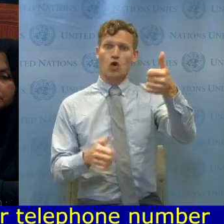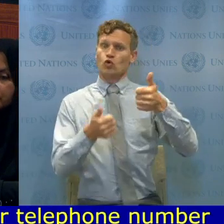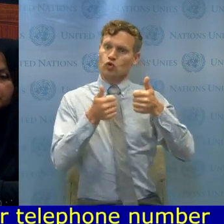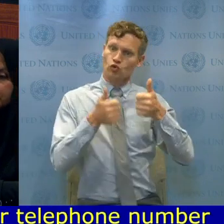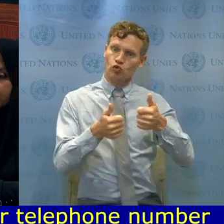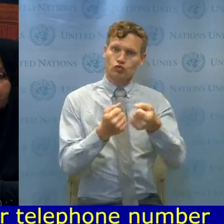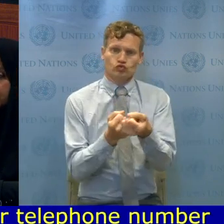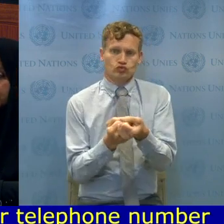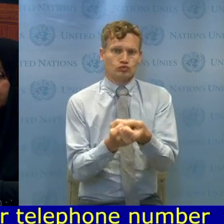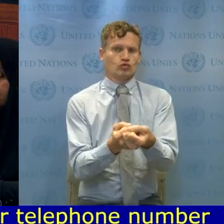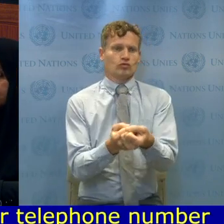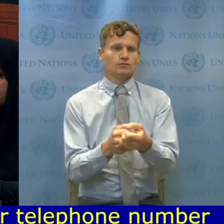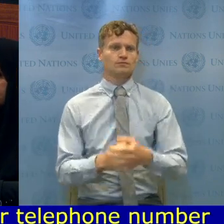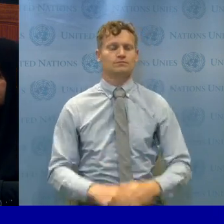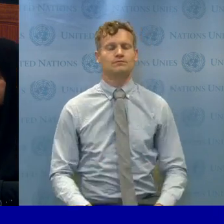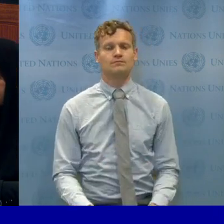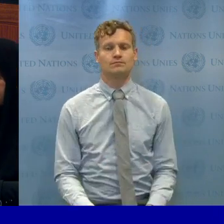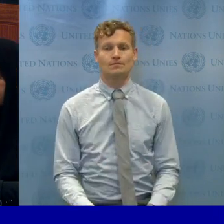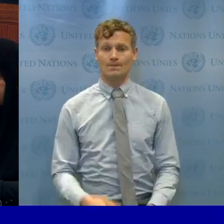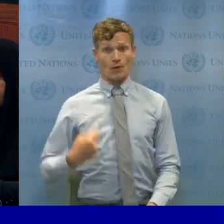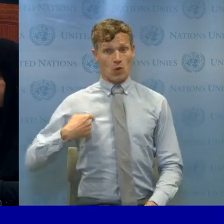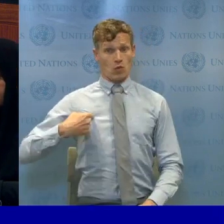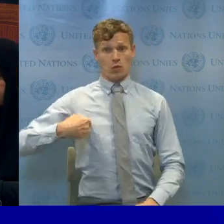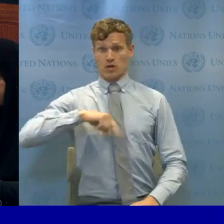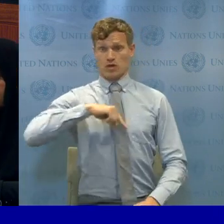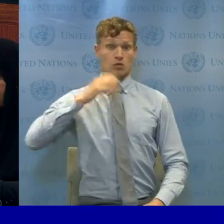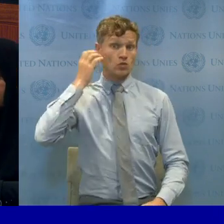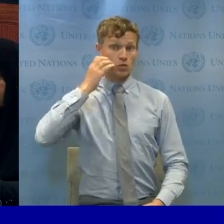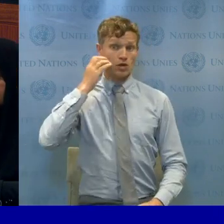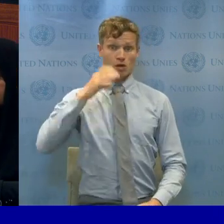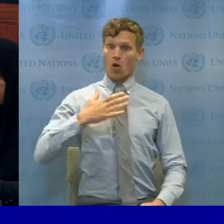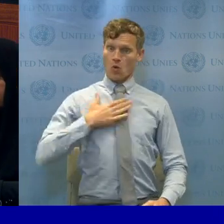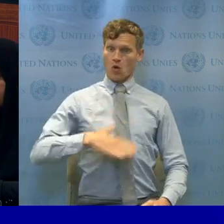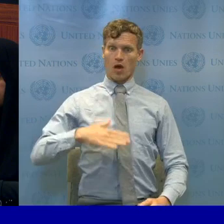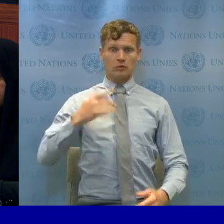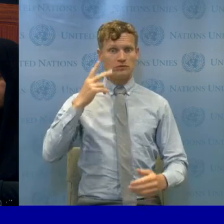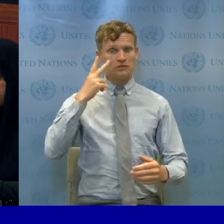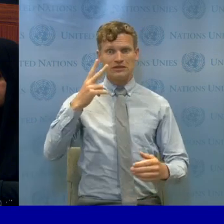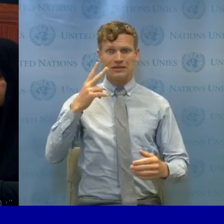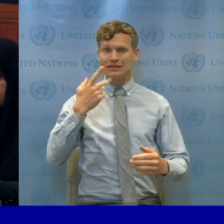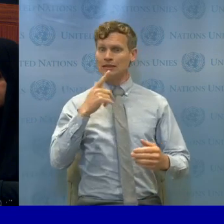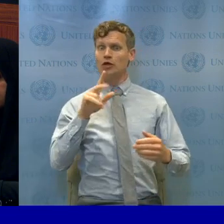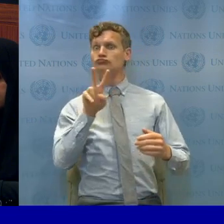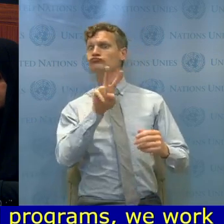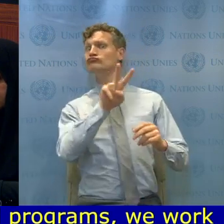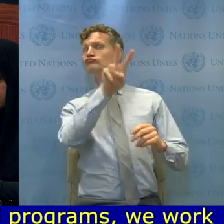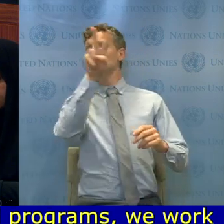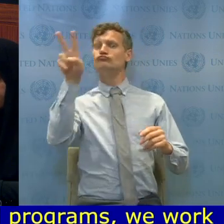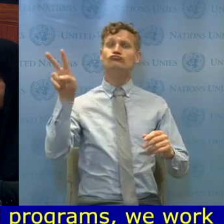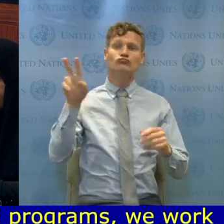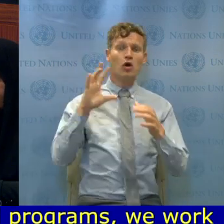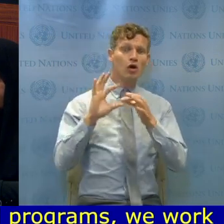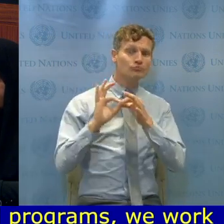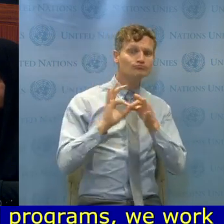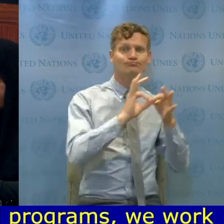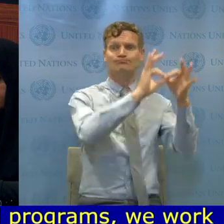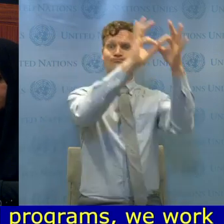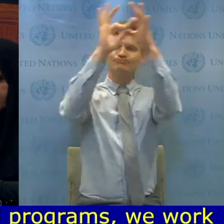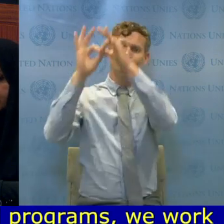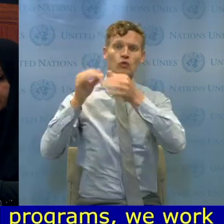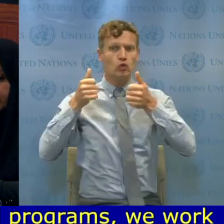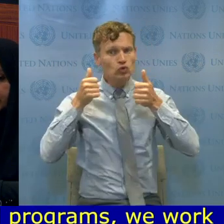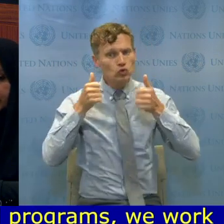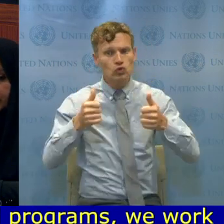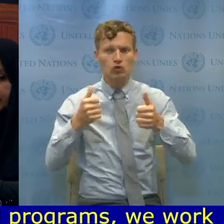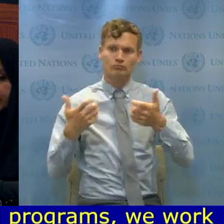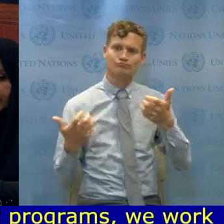are aligning with global frameworks and guidance on health within the convention so that no one is left behind.